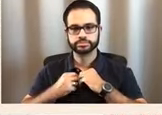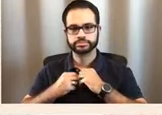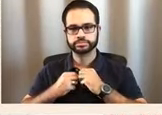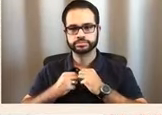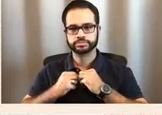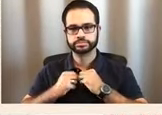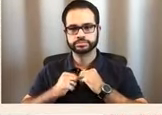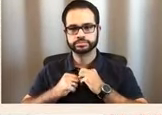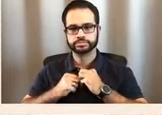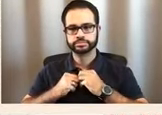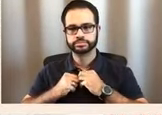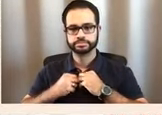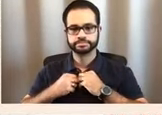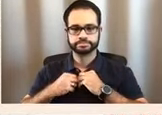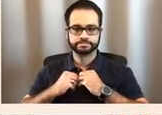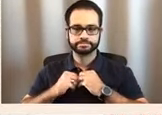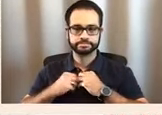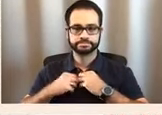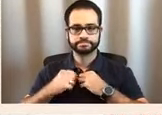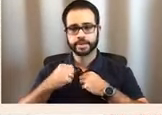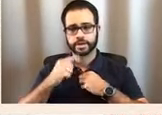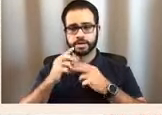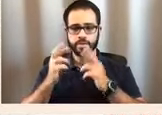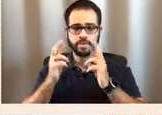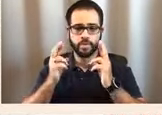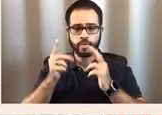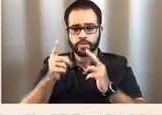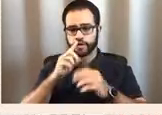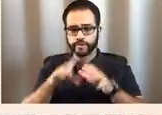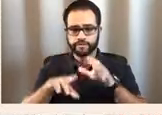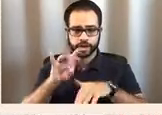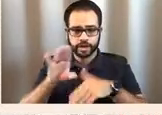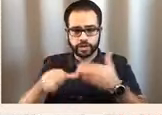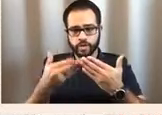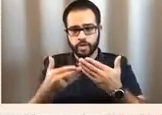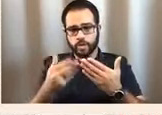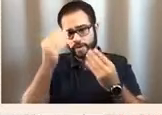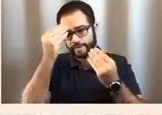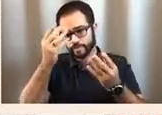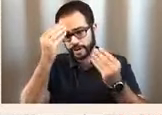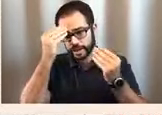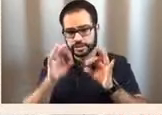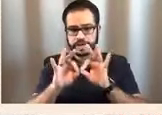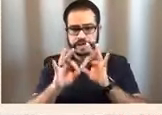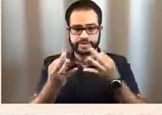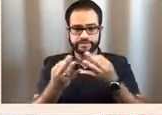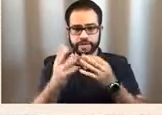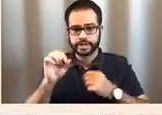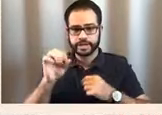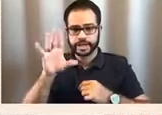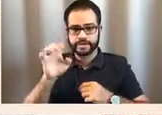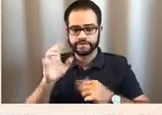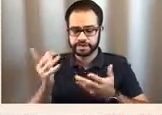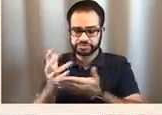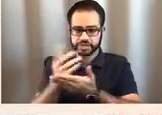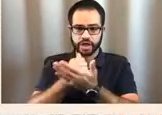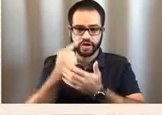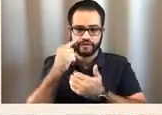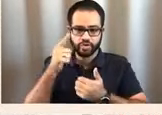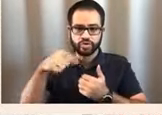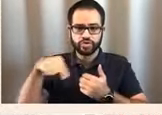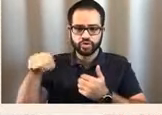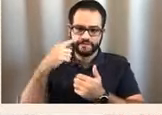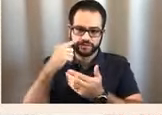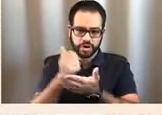I hope you're finding all the information that Family Cafe has gathered for you to be helpful. I'm sorry that we cannot be together during